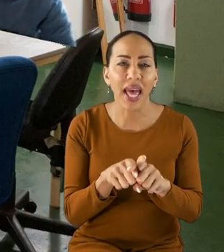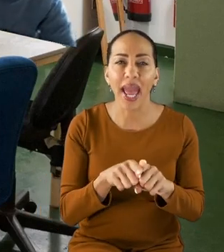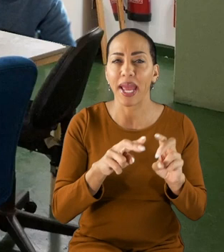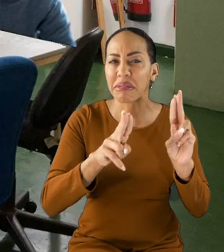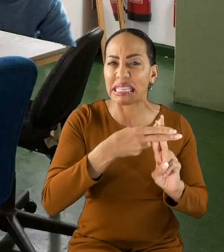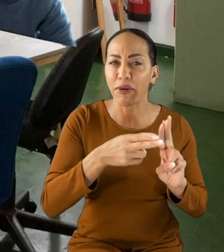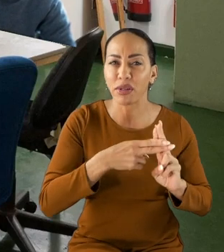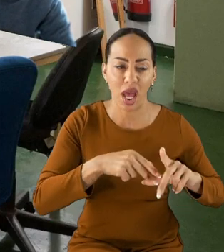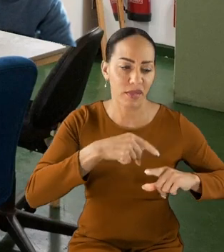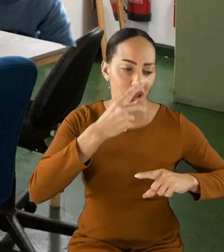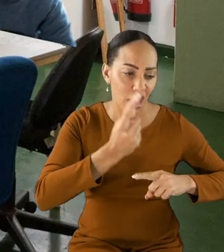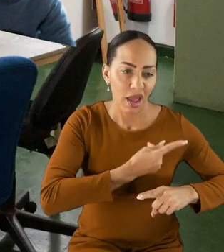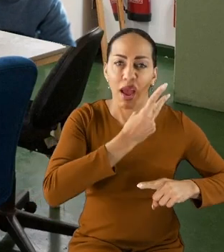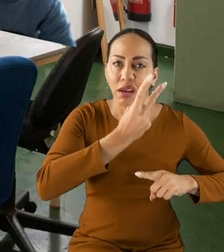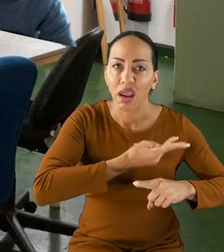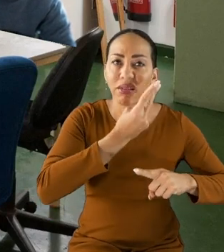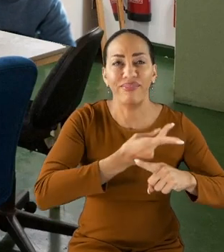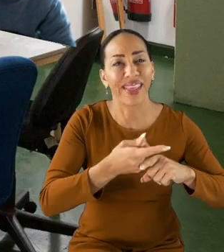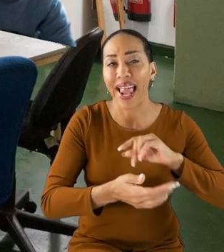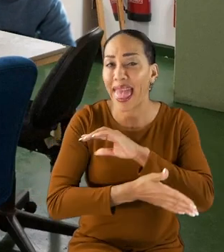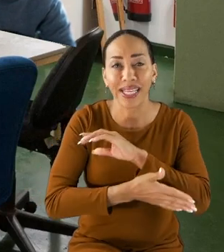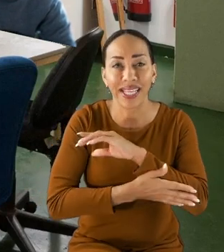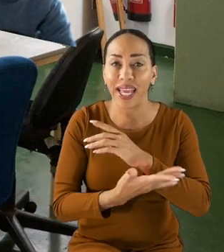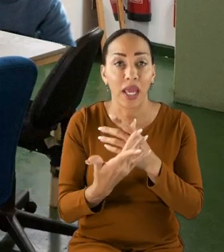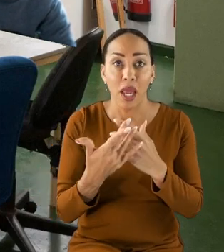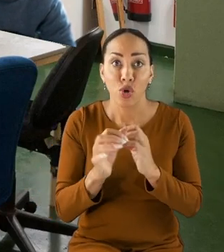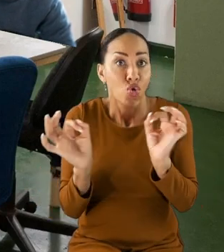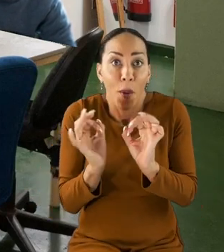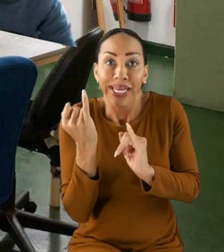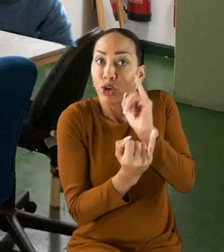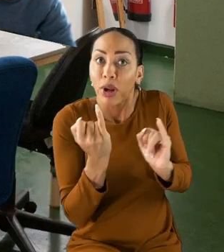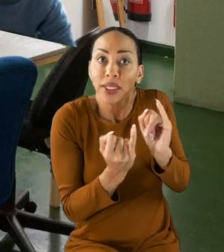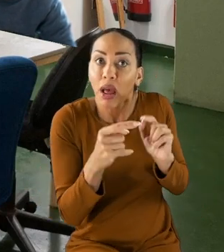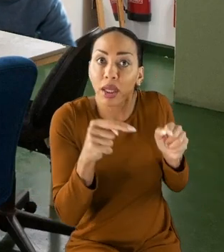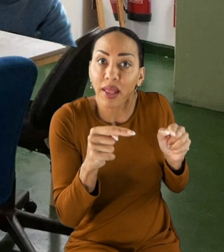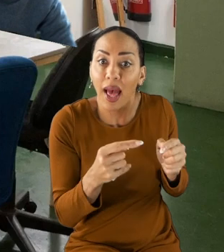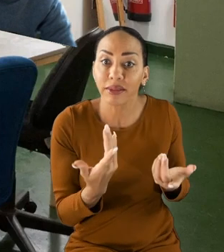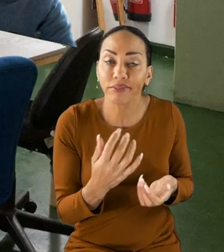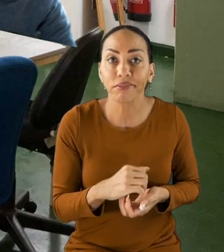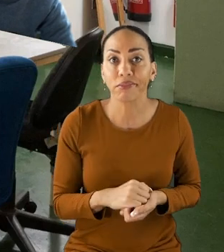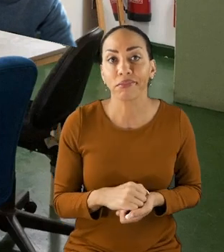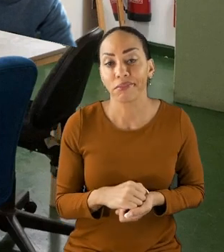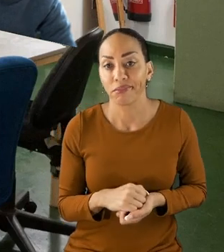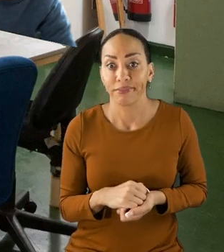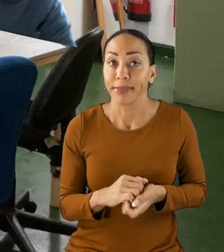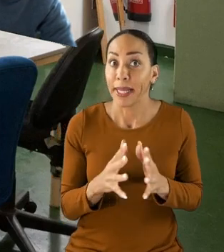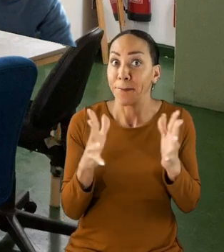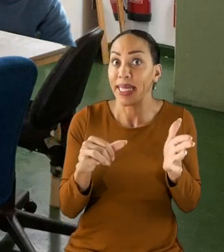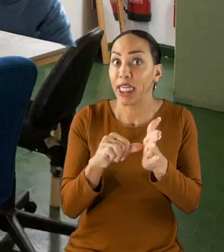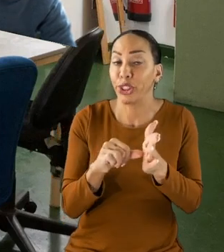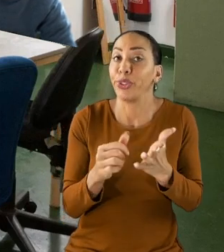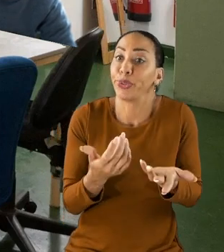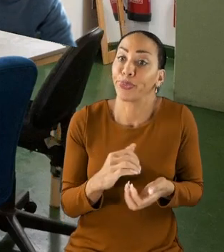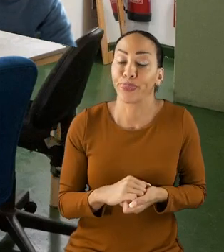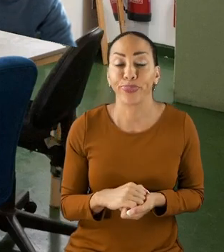these stereotypes, which are lazy and people are uncritical. And I think it's a big issue,